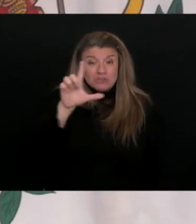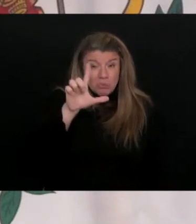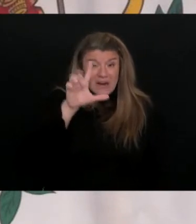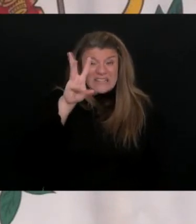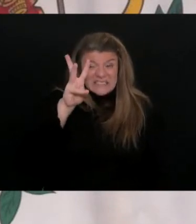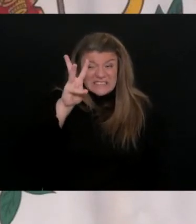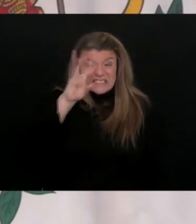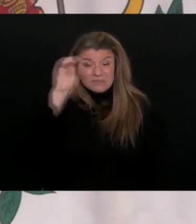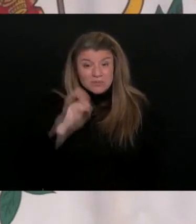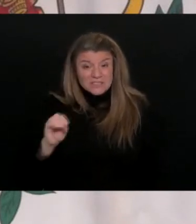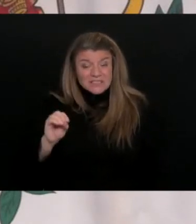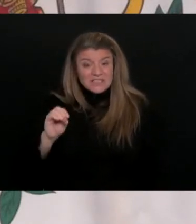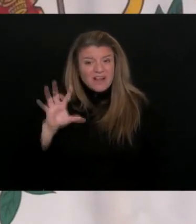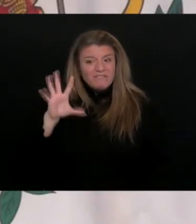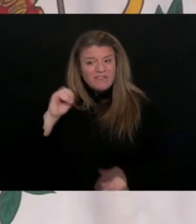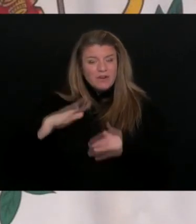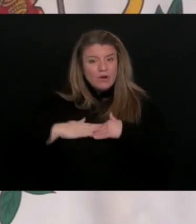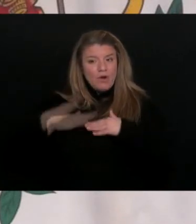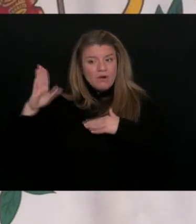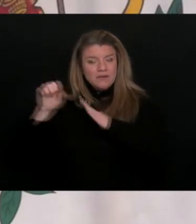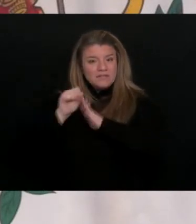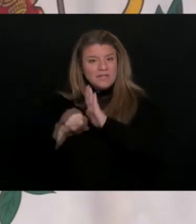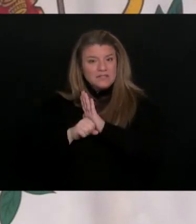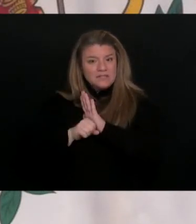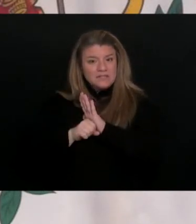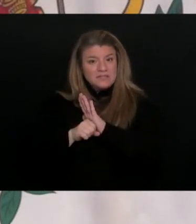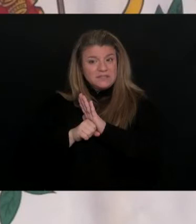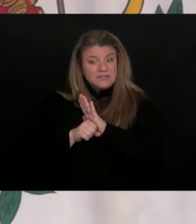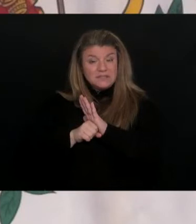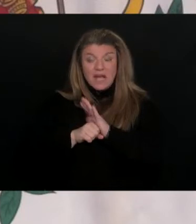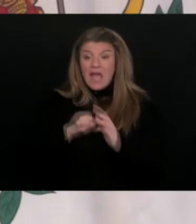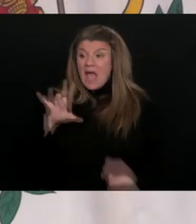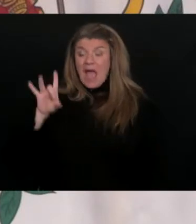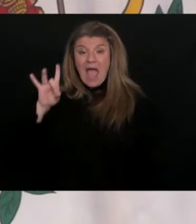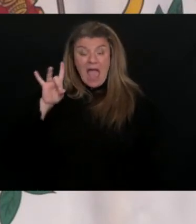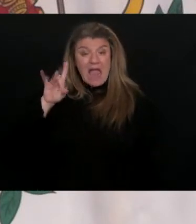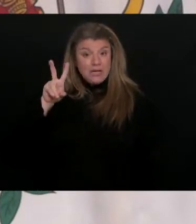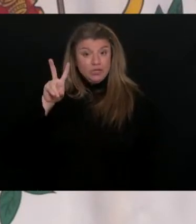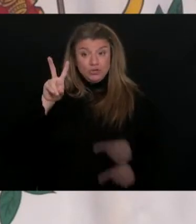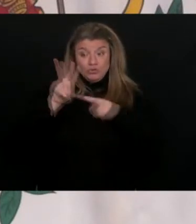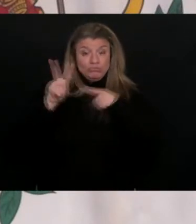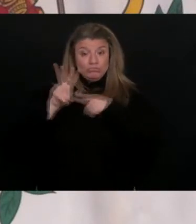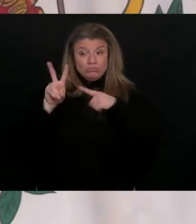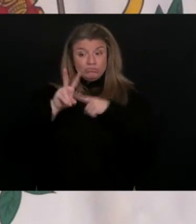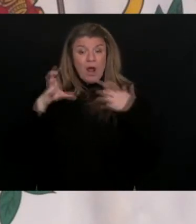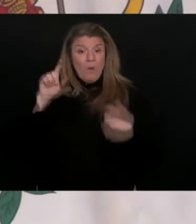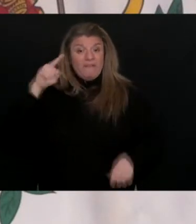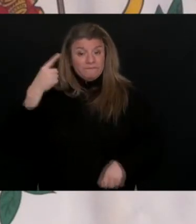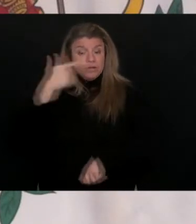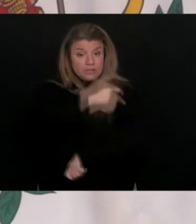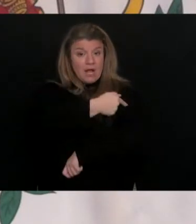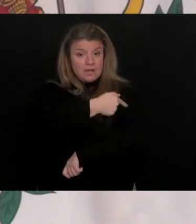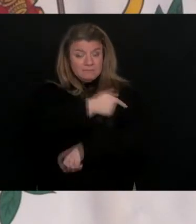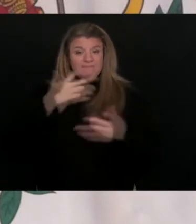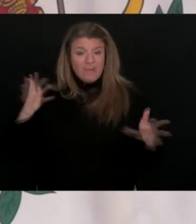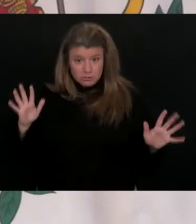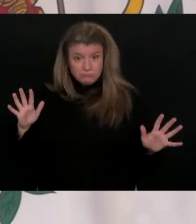26% of the 50 and older in our state. 82 of them said, I want the first shot, and they got